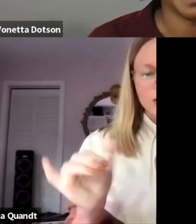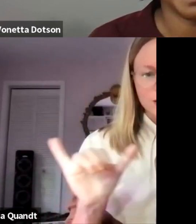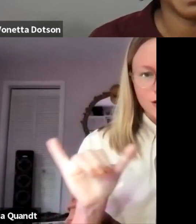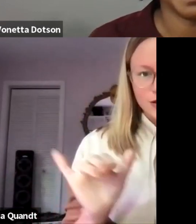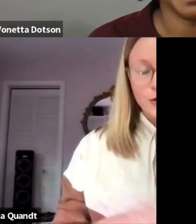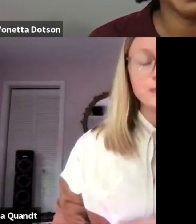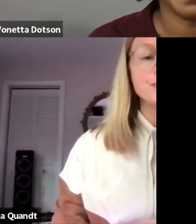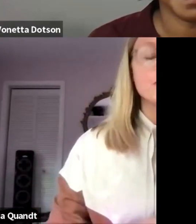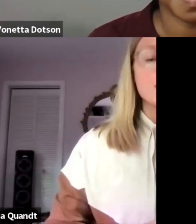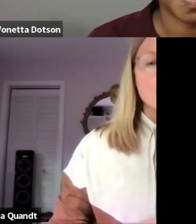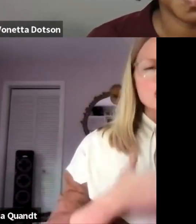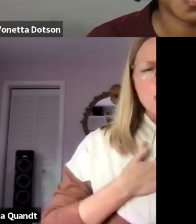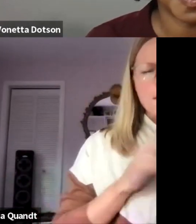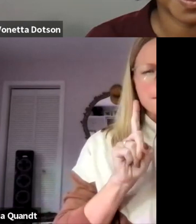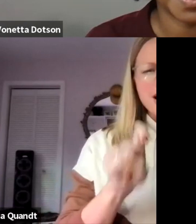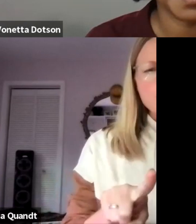questions.